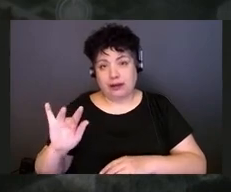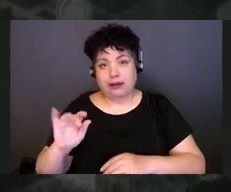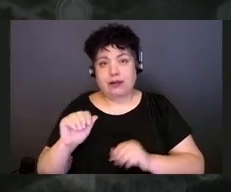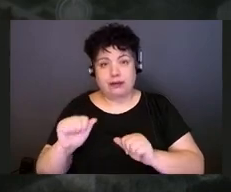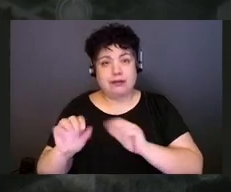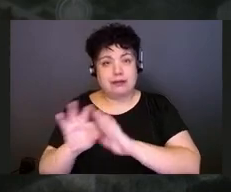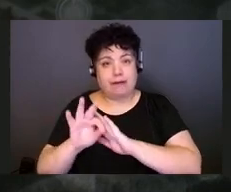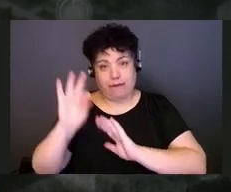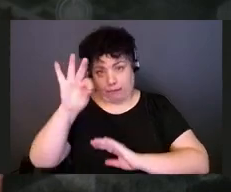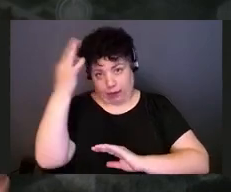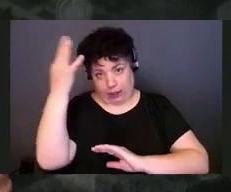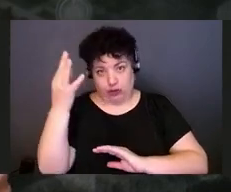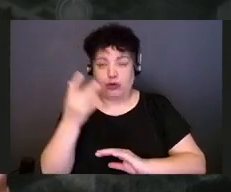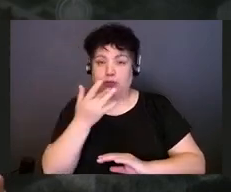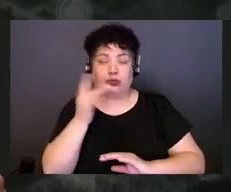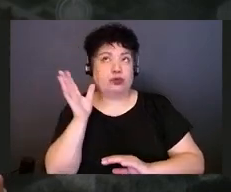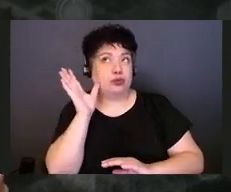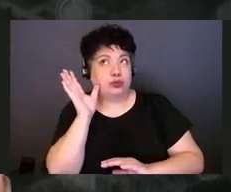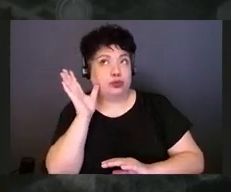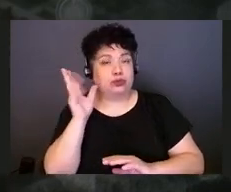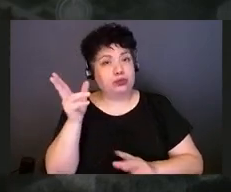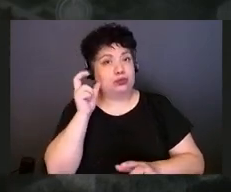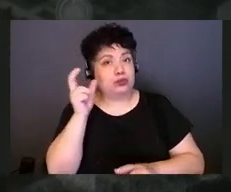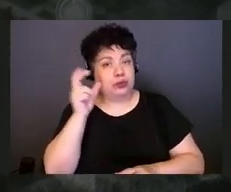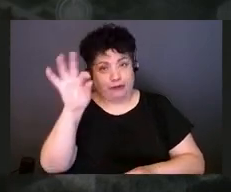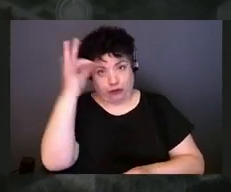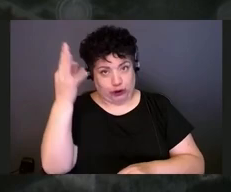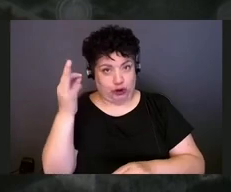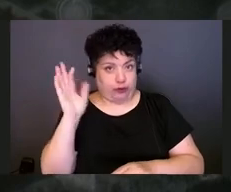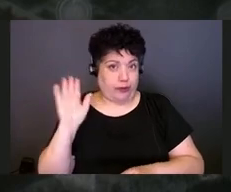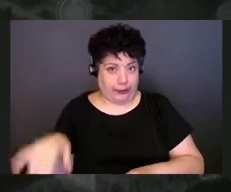French as the language you would like to listen to.